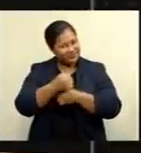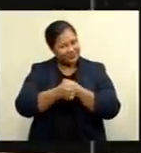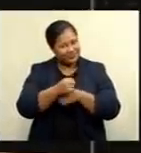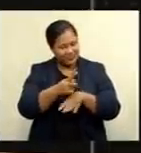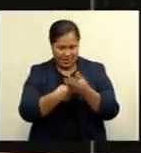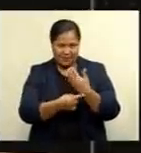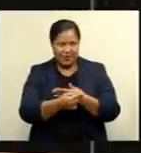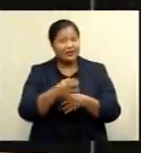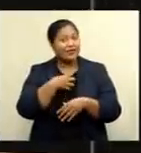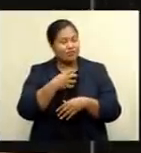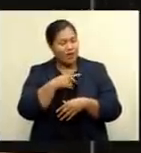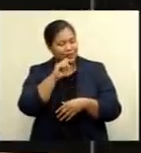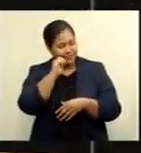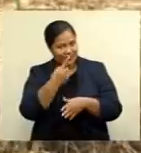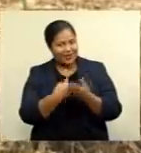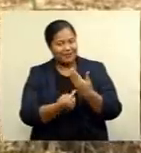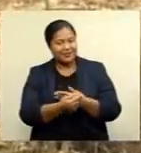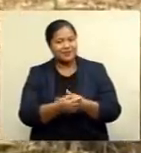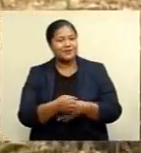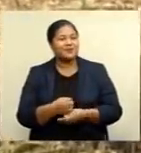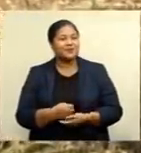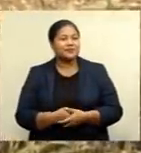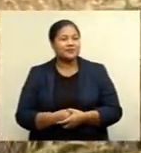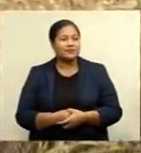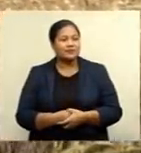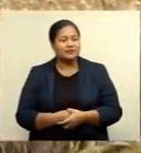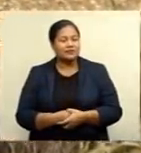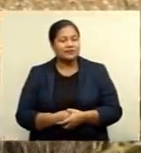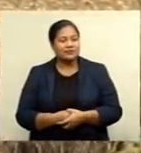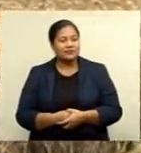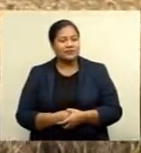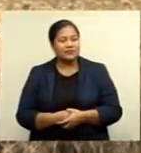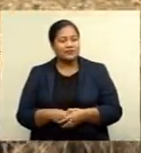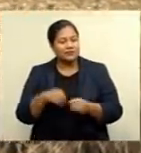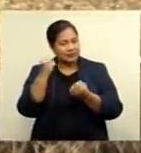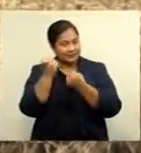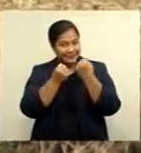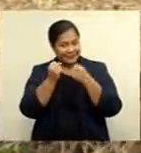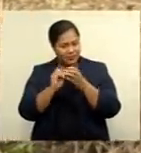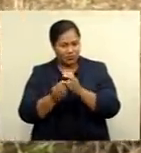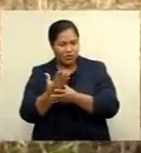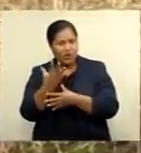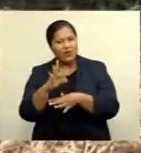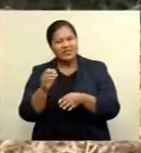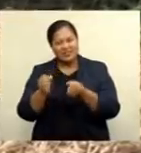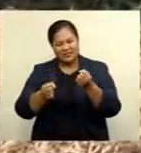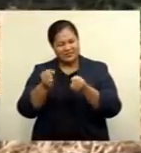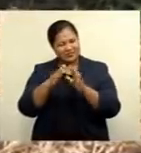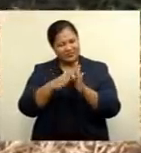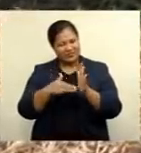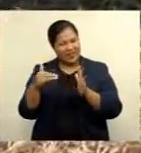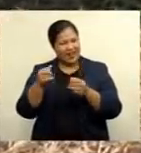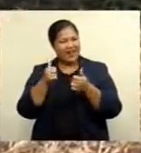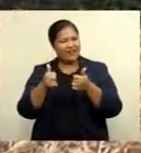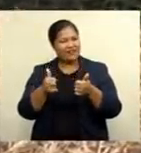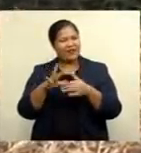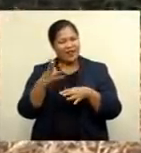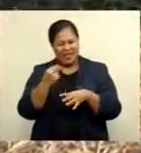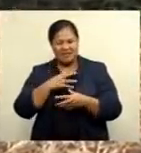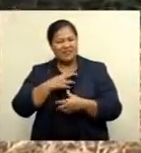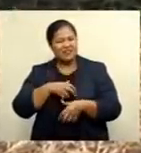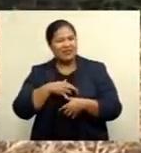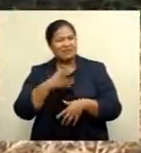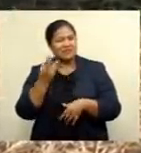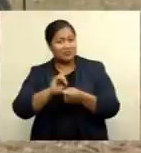expected. Felipe Naikaso with the details. Cane growers, cutters and lorry drivers have been able to adapt well to the